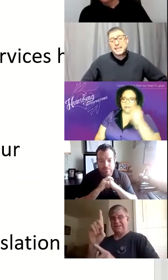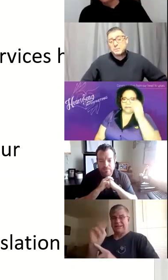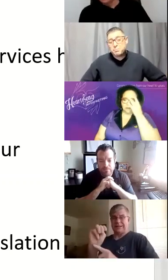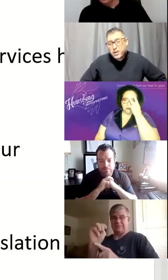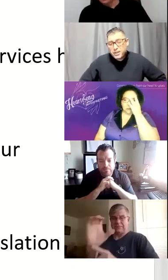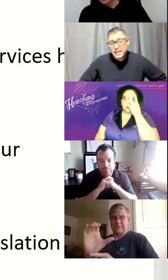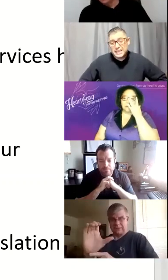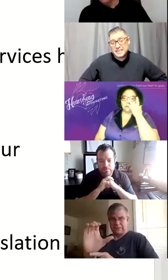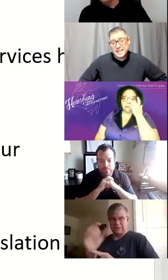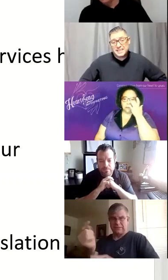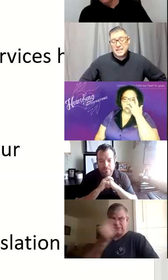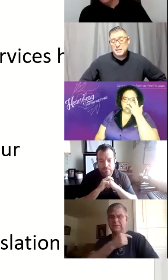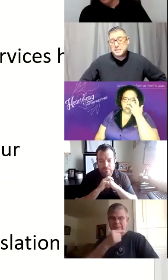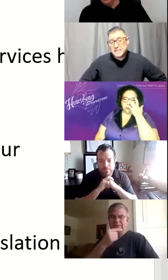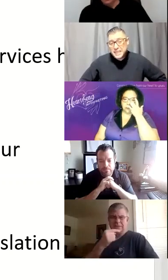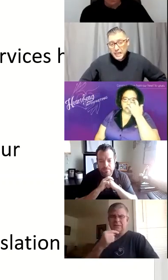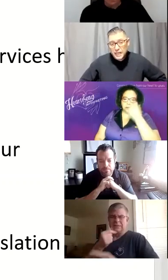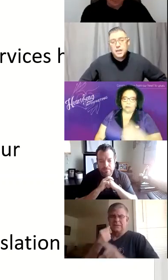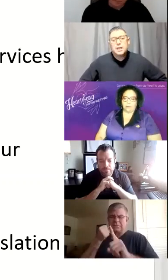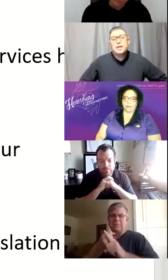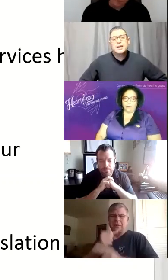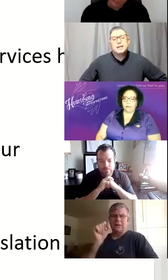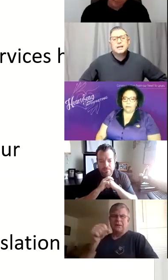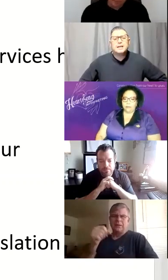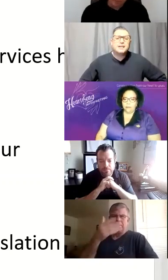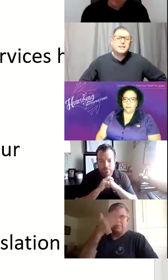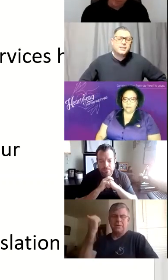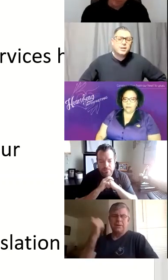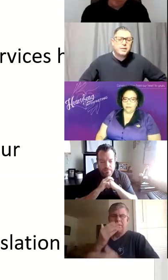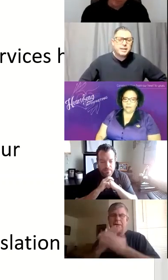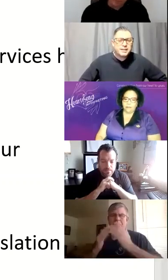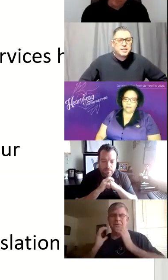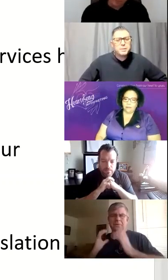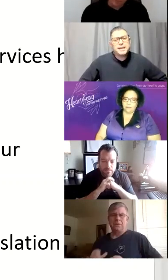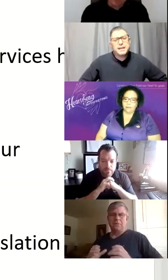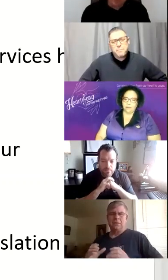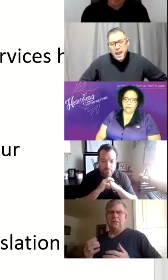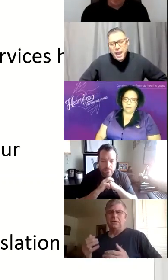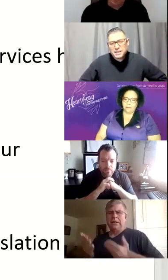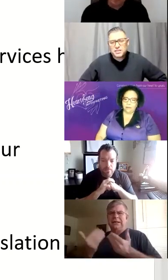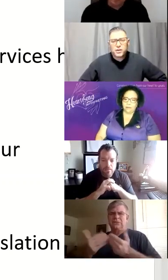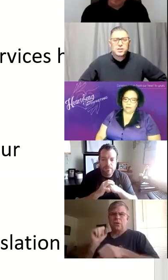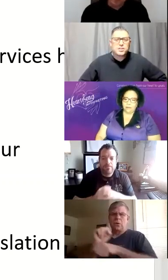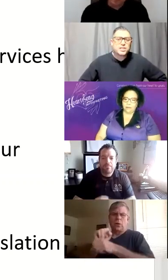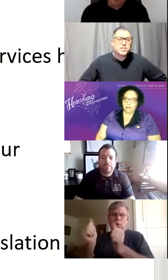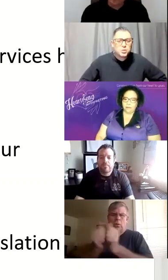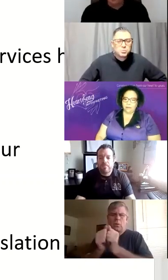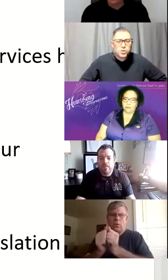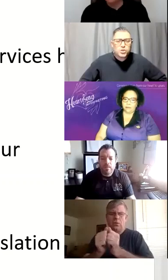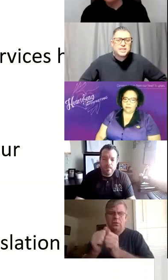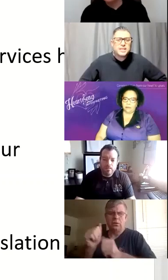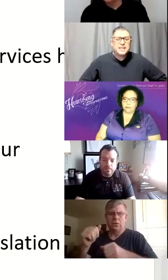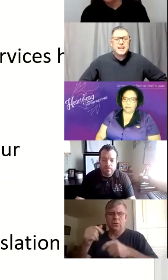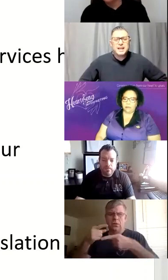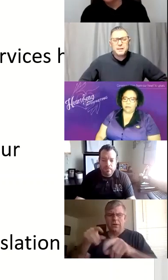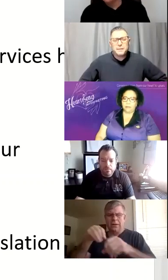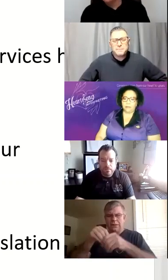my experience at DMC, you know, there's been an impact as far as the